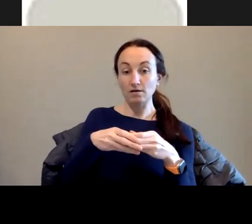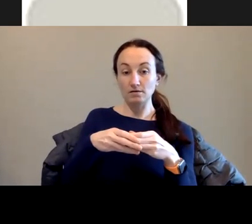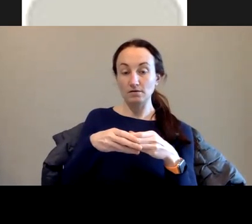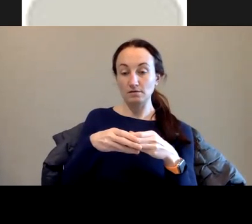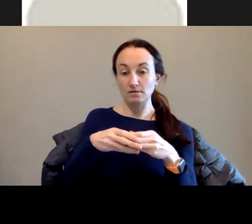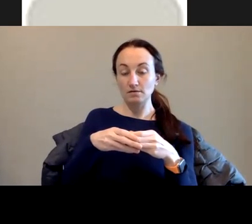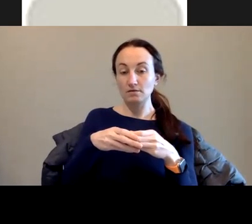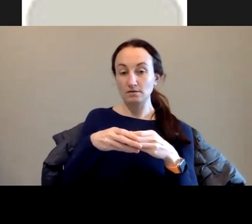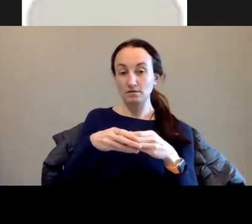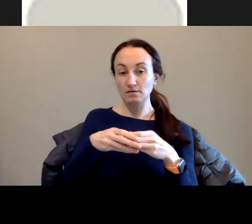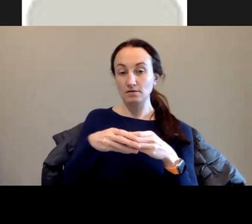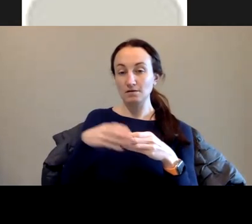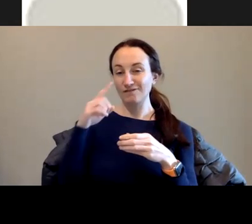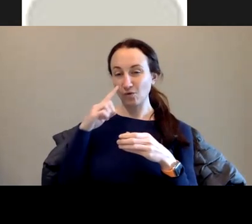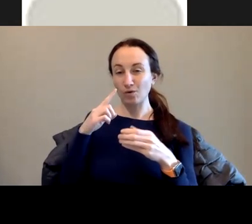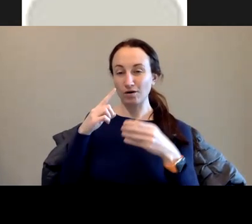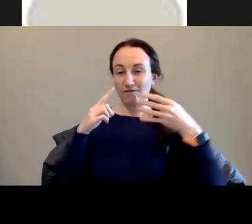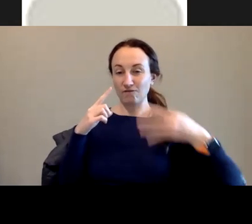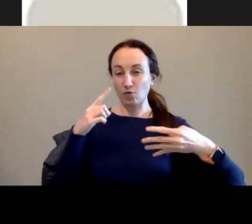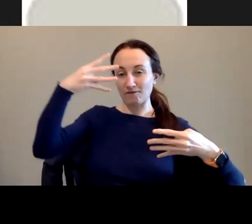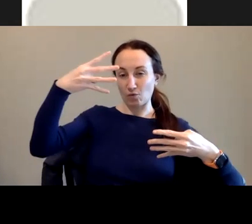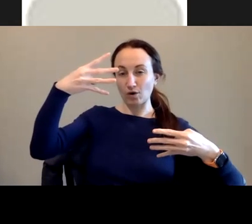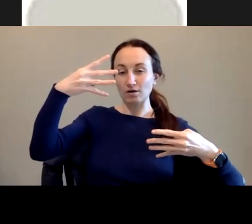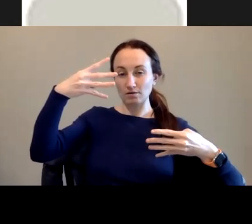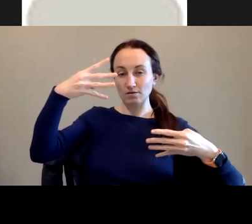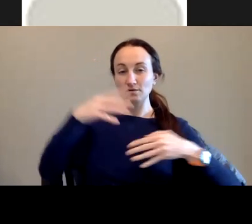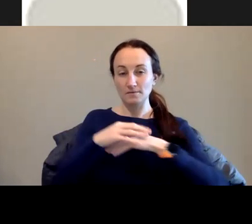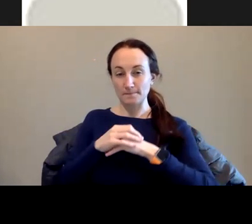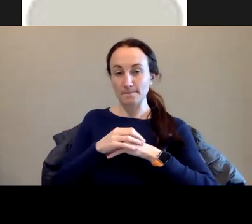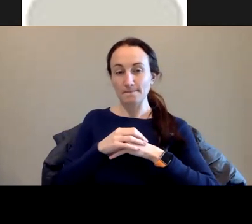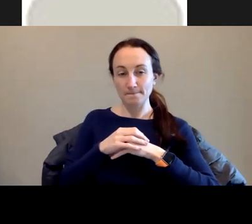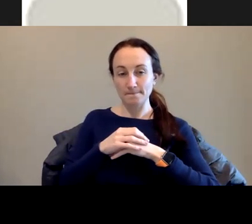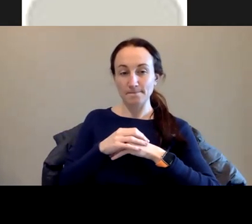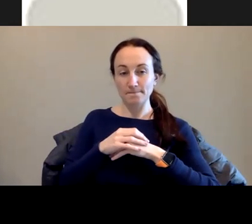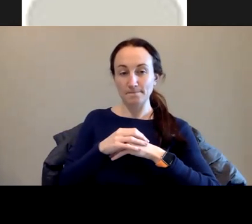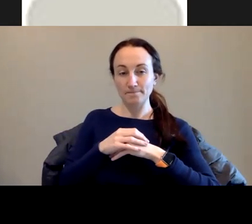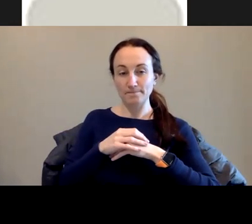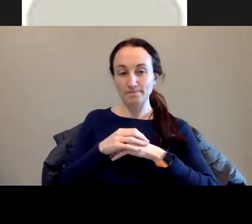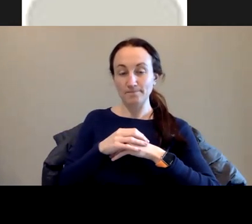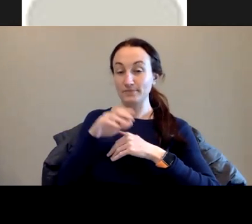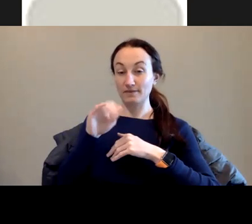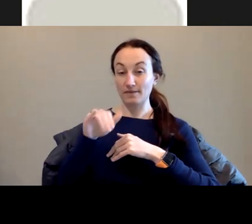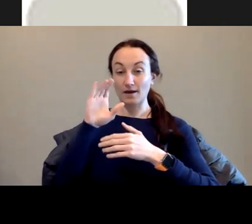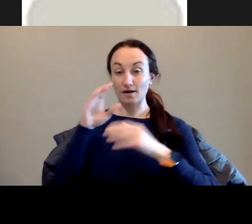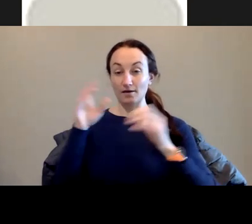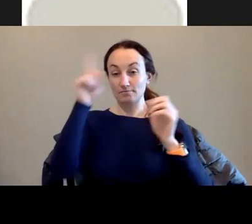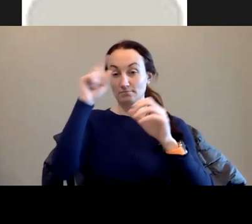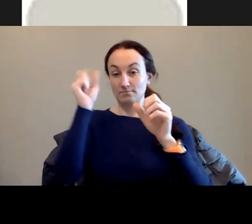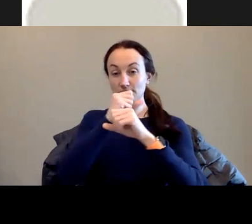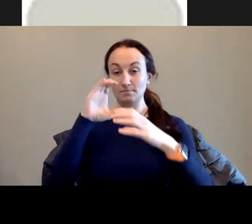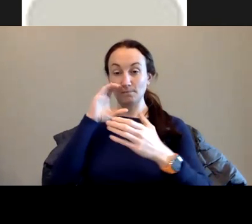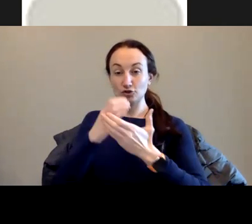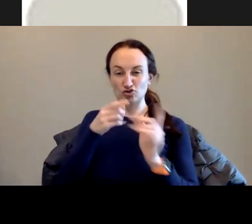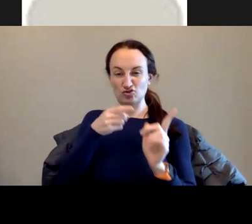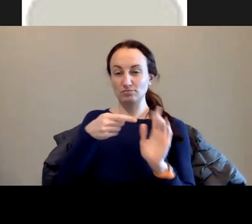for 4 by 4 or 4 by 4, right? So this sort of picture here illustrates